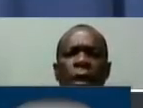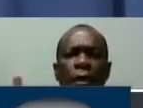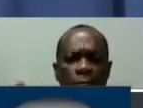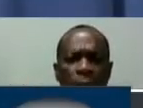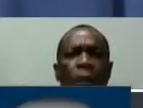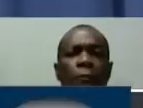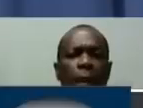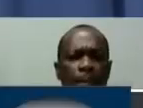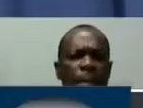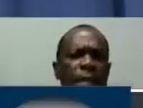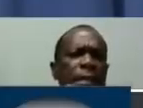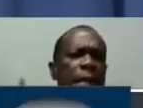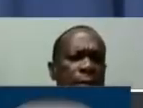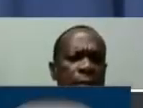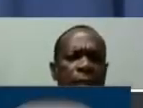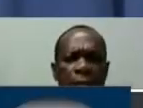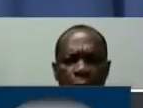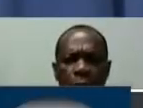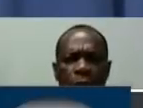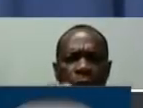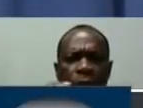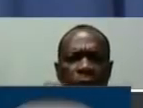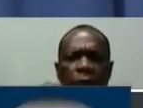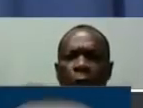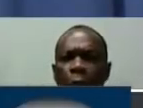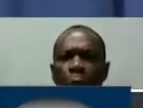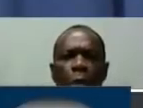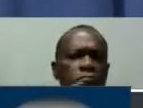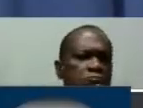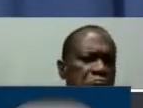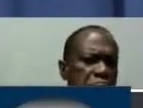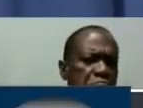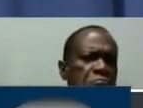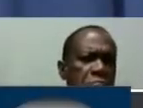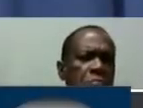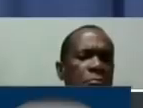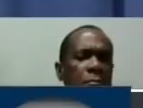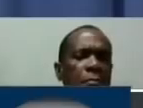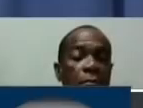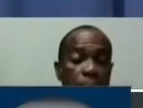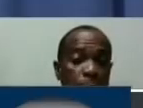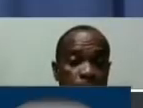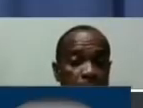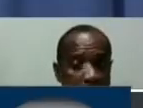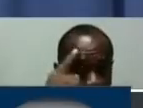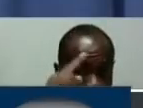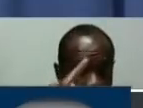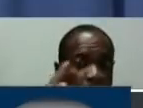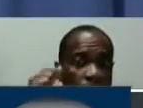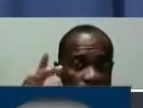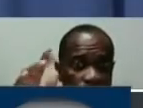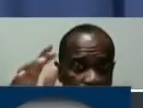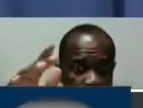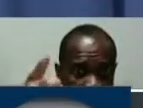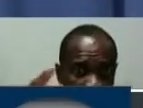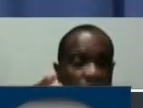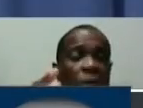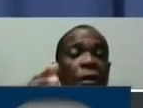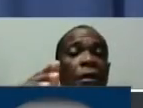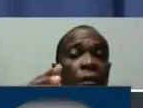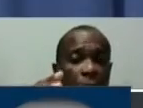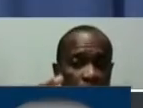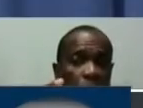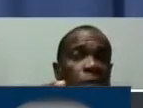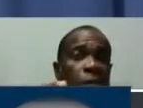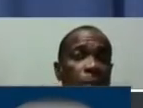doctors to prepare for the upcoming crunch and to make sure that healthcare workers